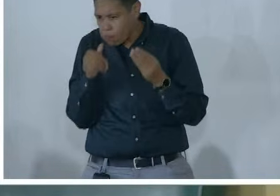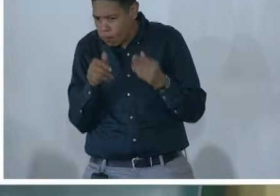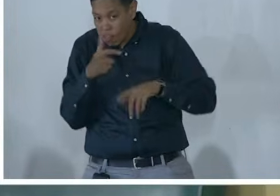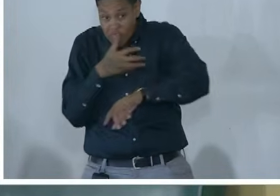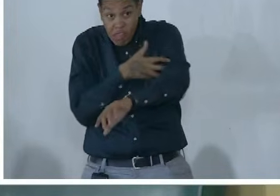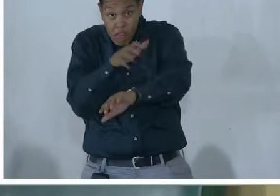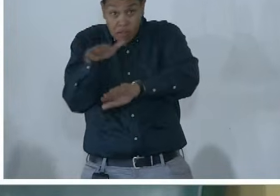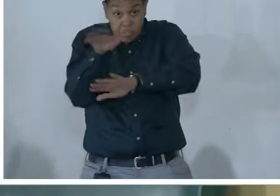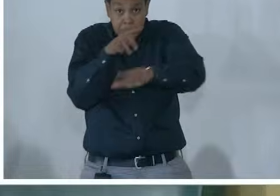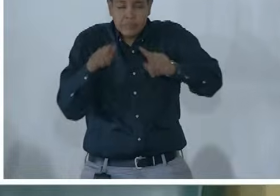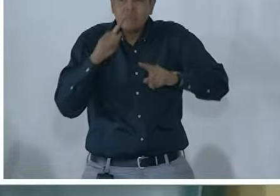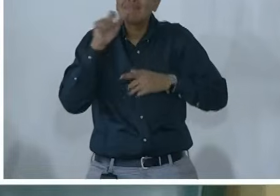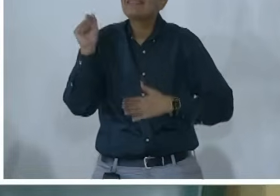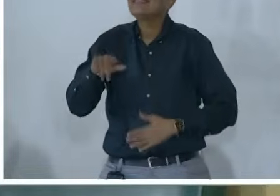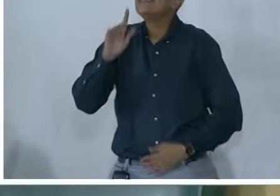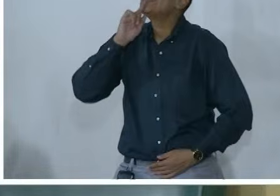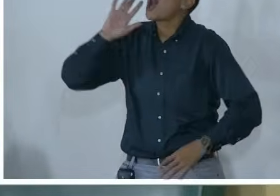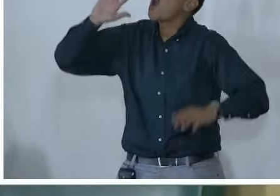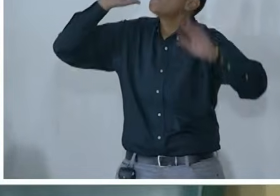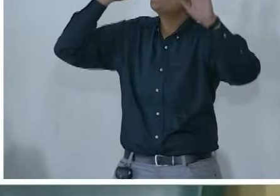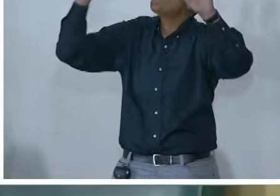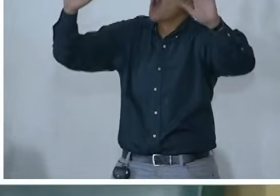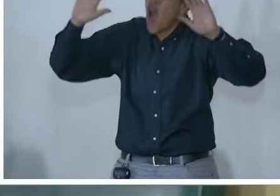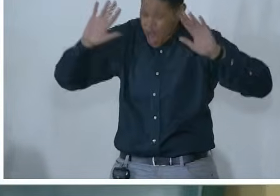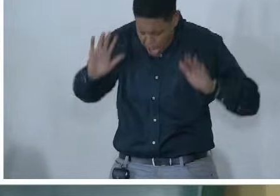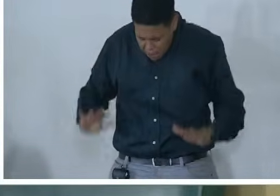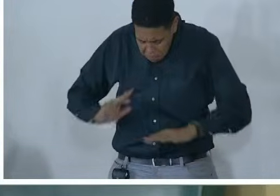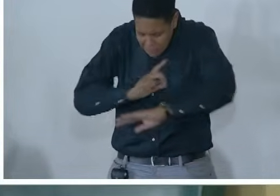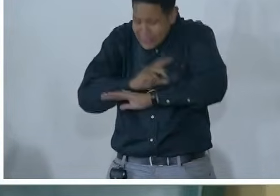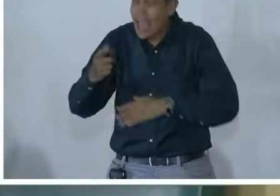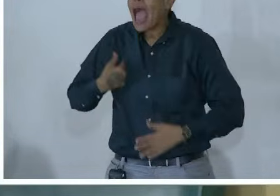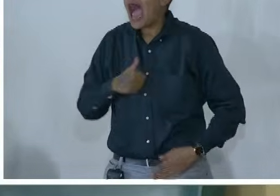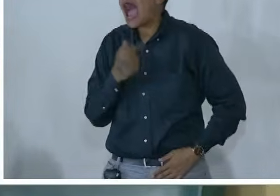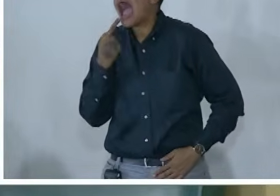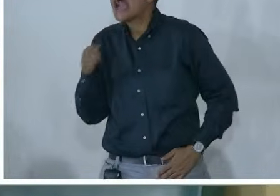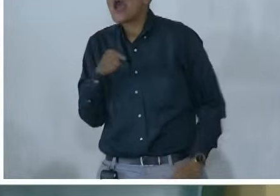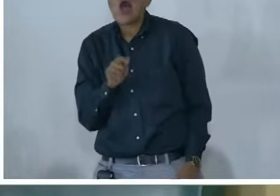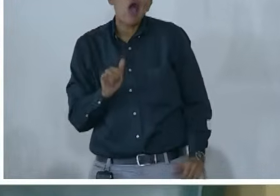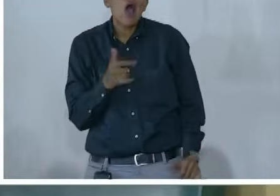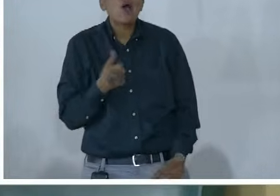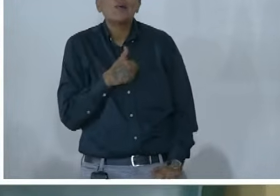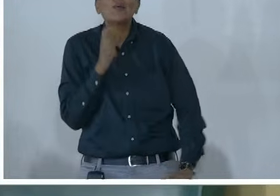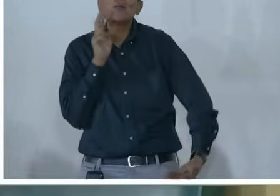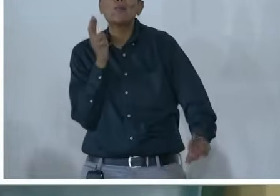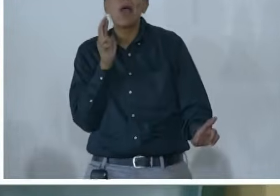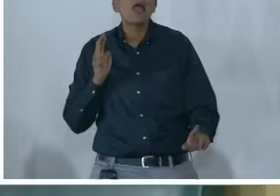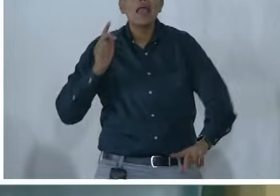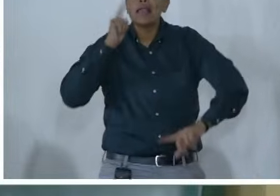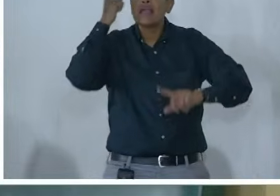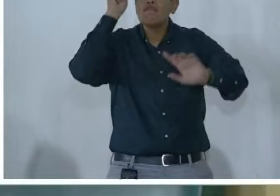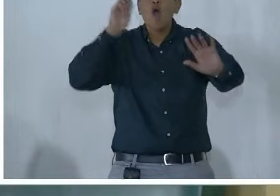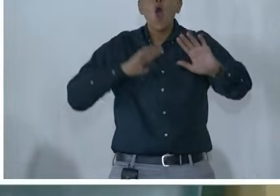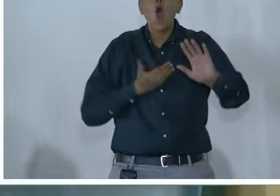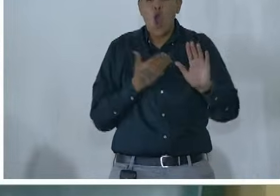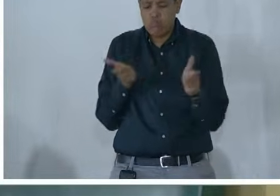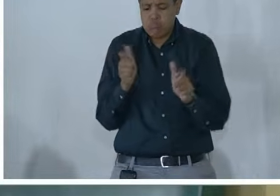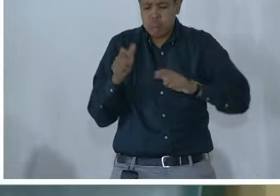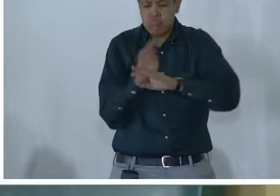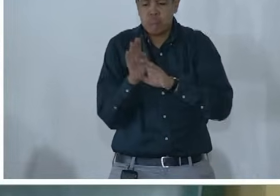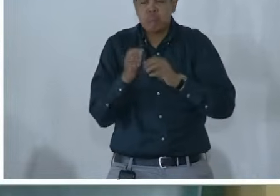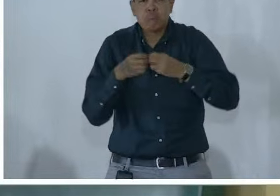empowerment. It was a wonderful day when I announced that we were ready for our